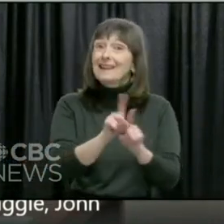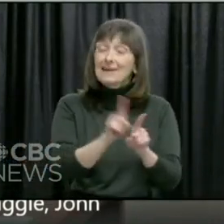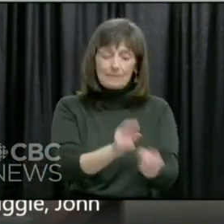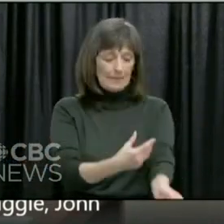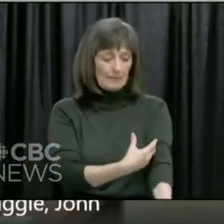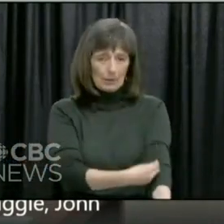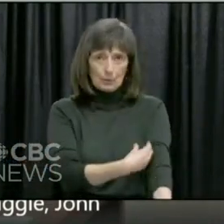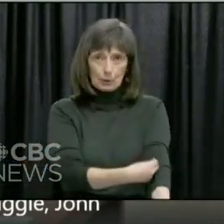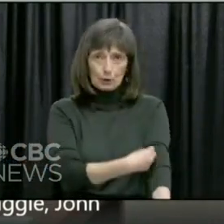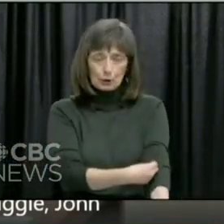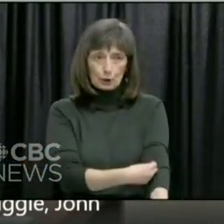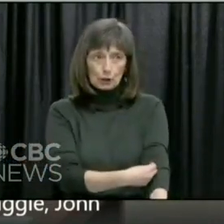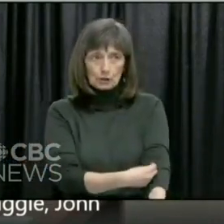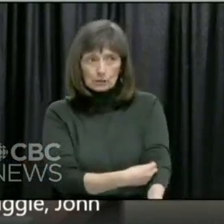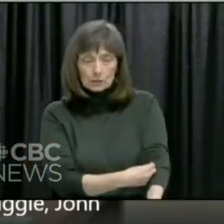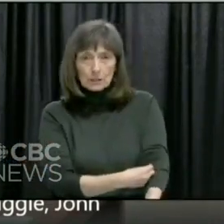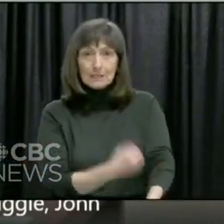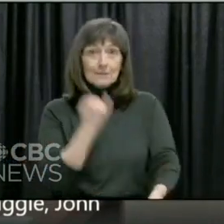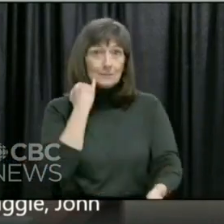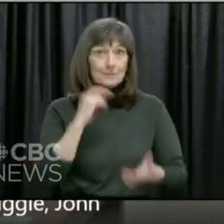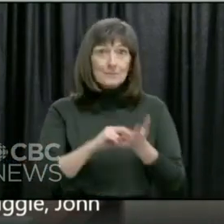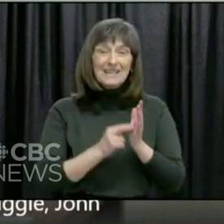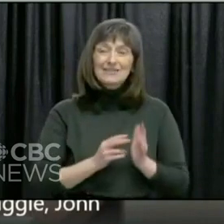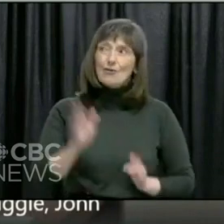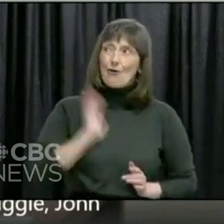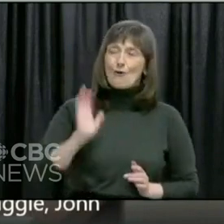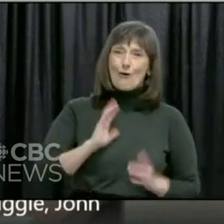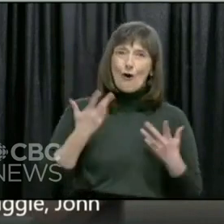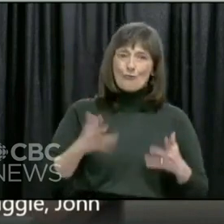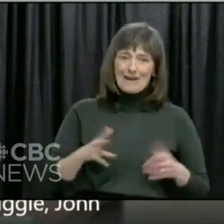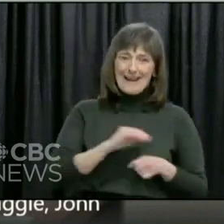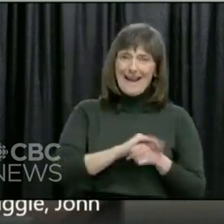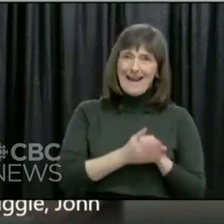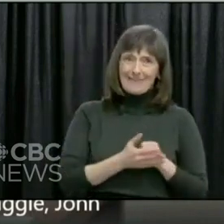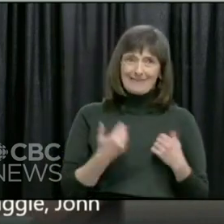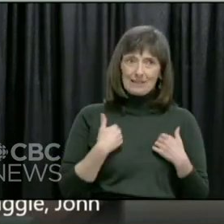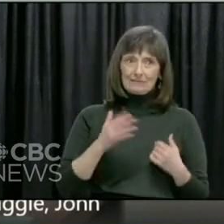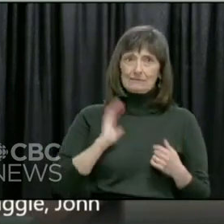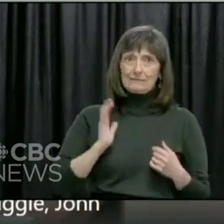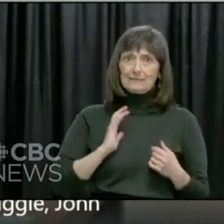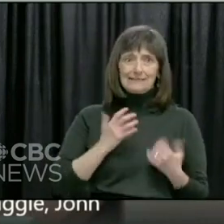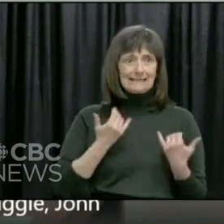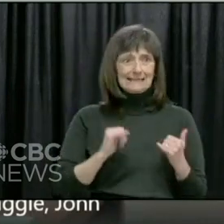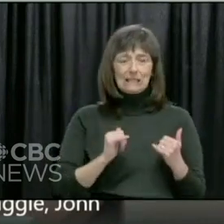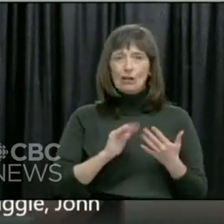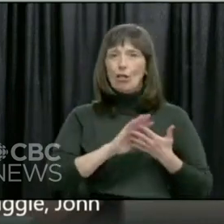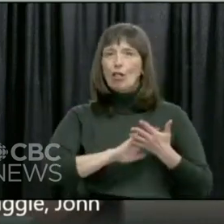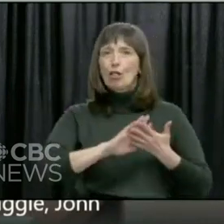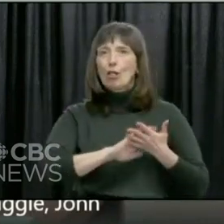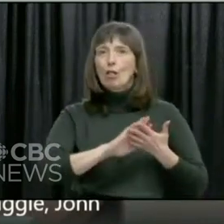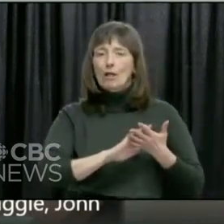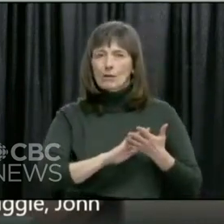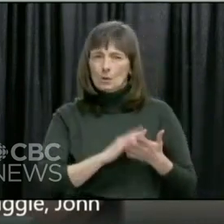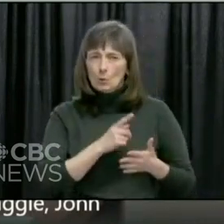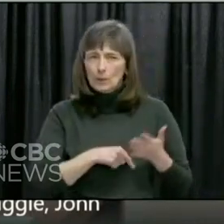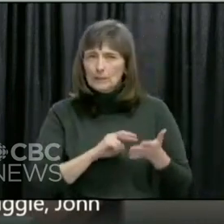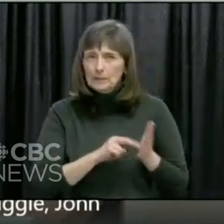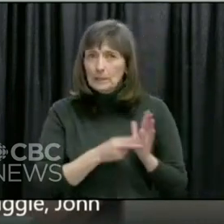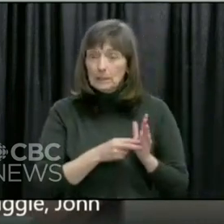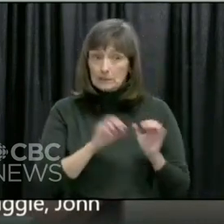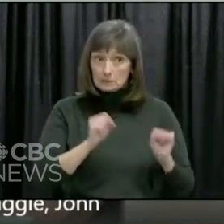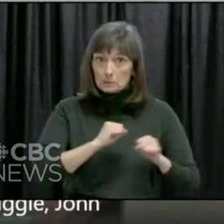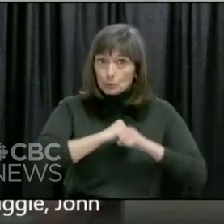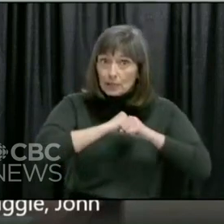testing, should we get to a situation where we have that available, there's still debate about what actually that means in terms